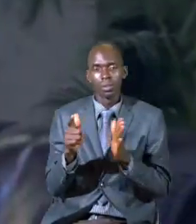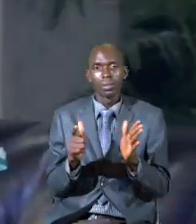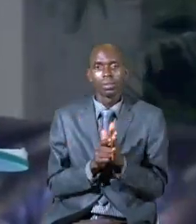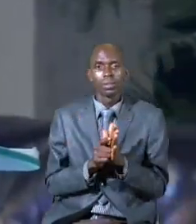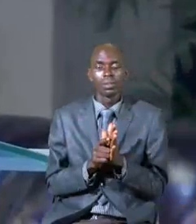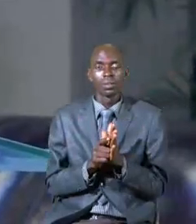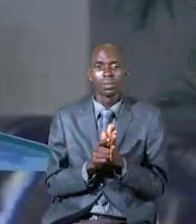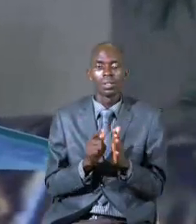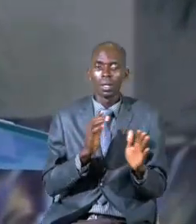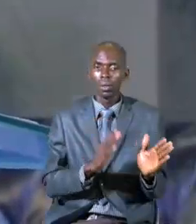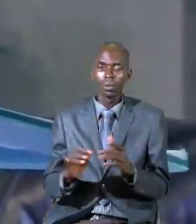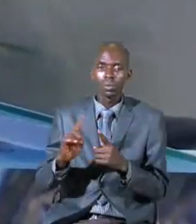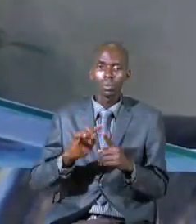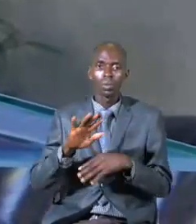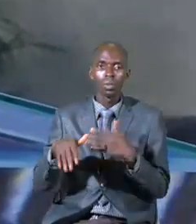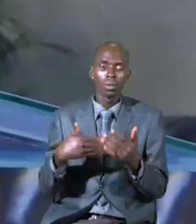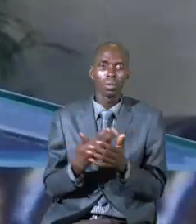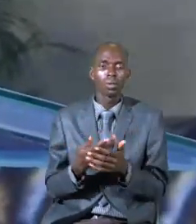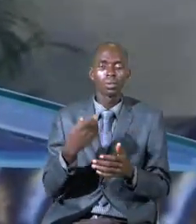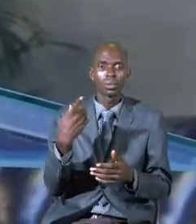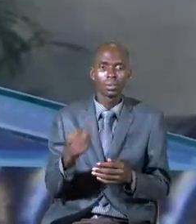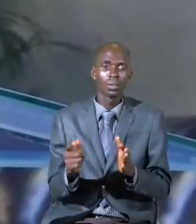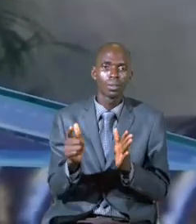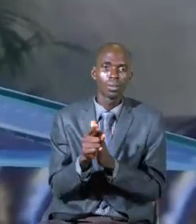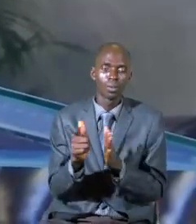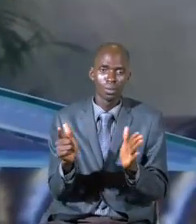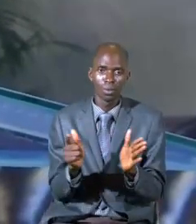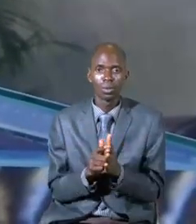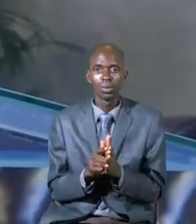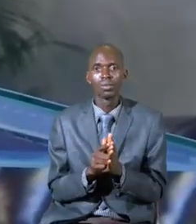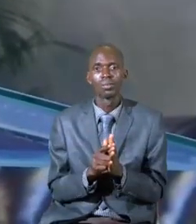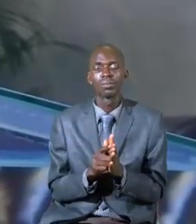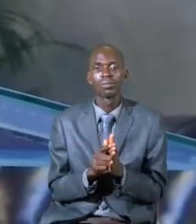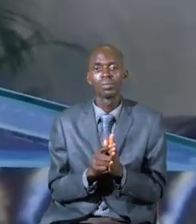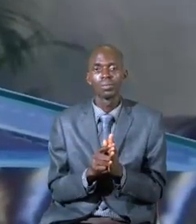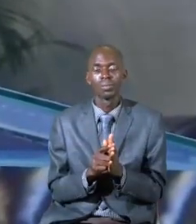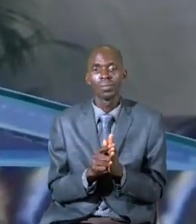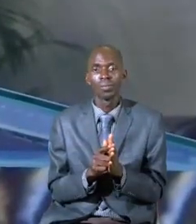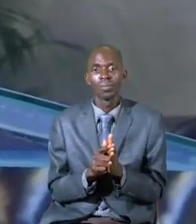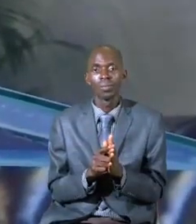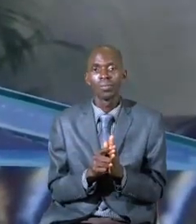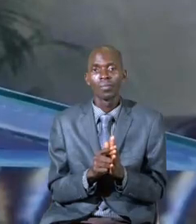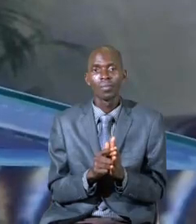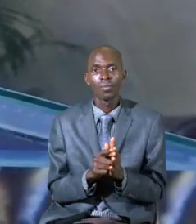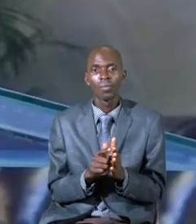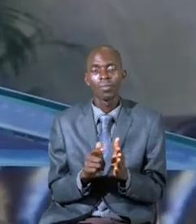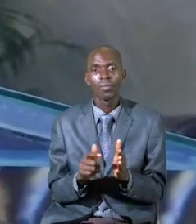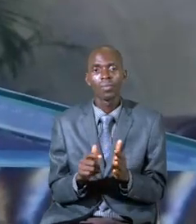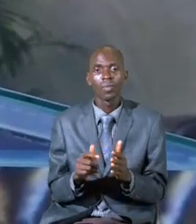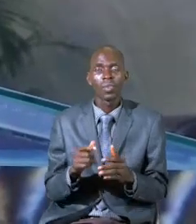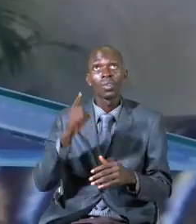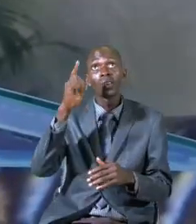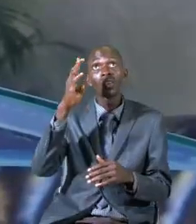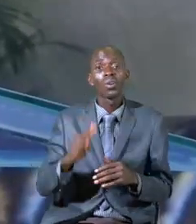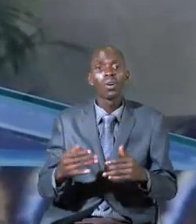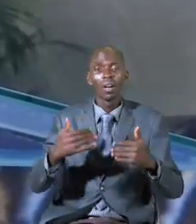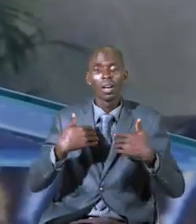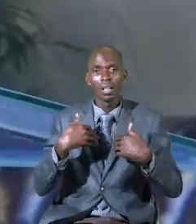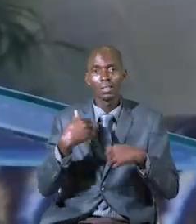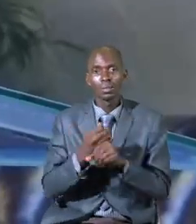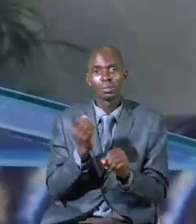the law. The law. God has made the world and he has